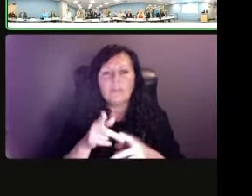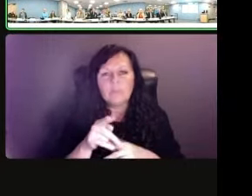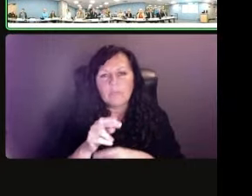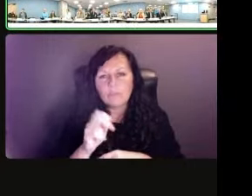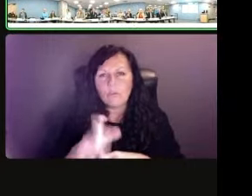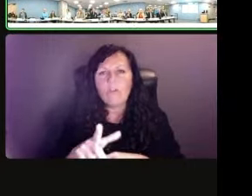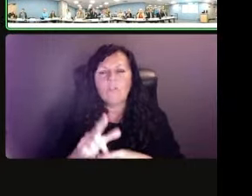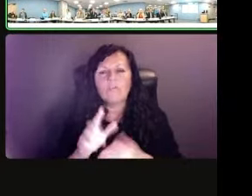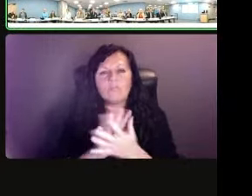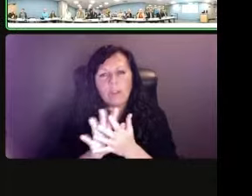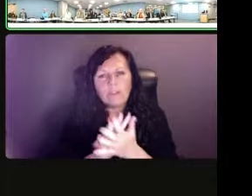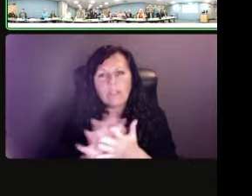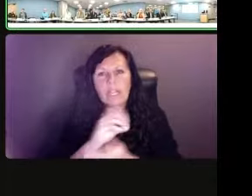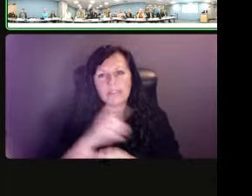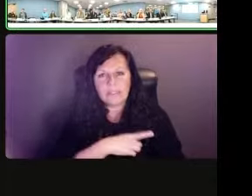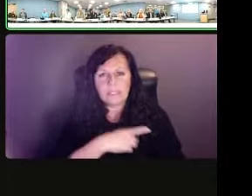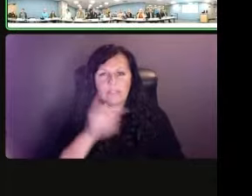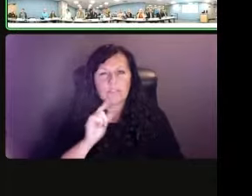serious crimes.